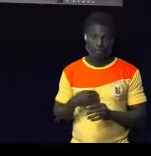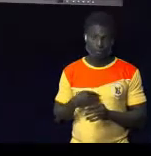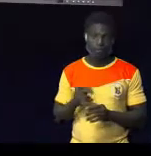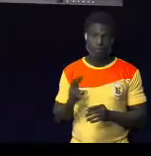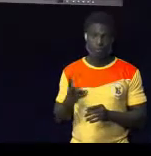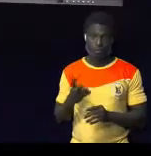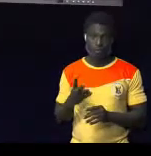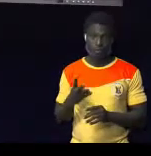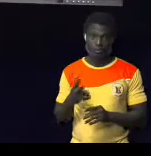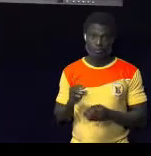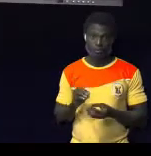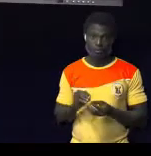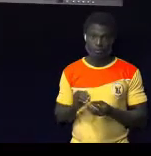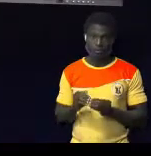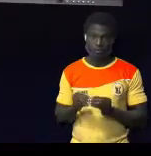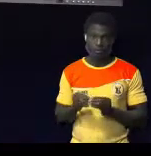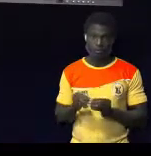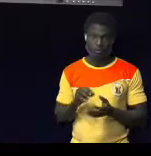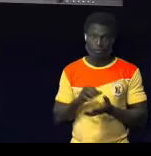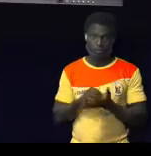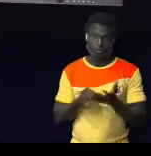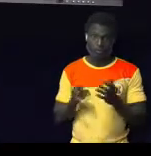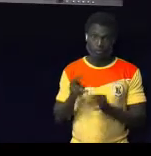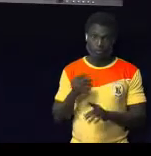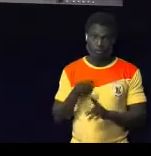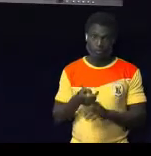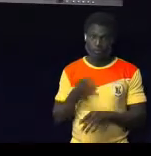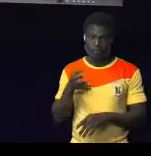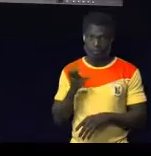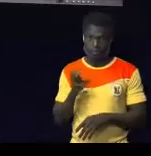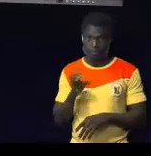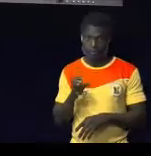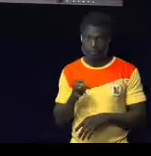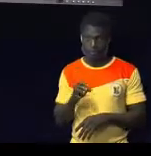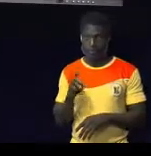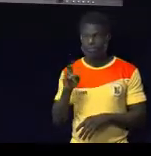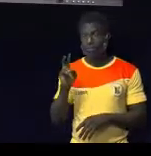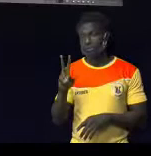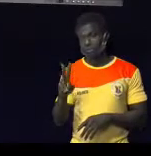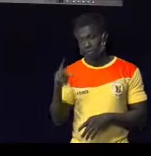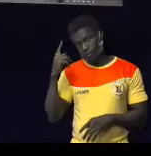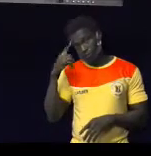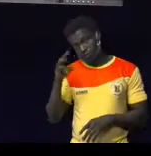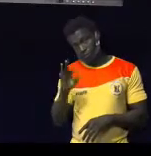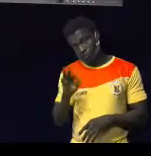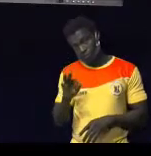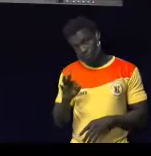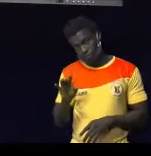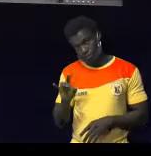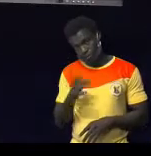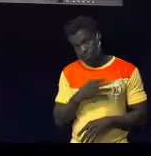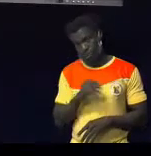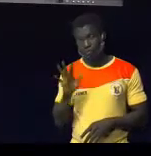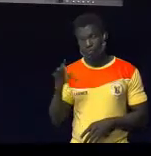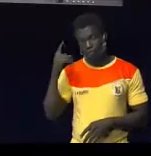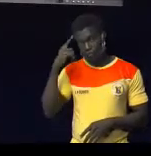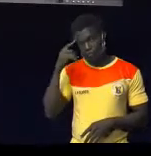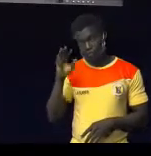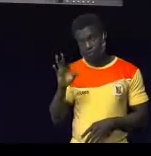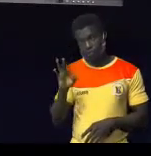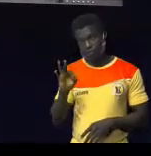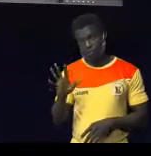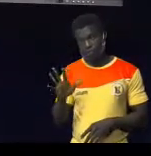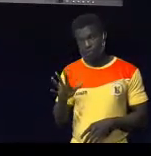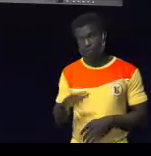we have to subtract them from 100. You know the difference. What will make it up to 100? That will be 2 for 98 and 5 for